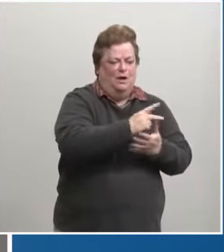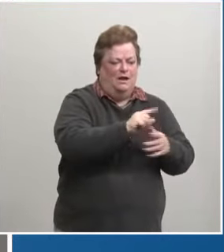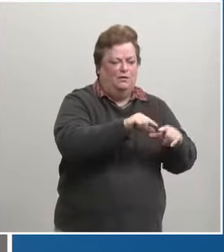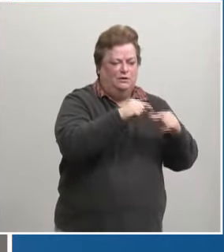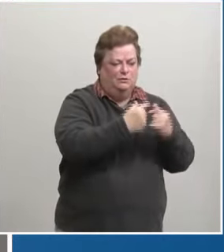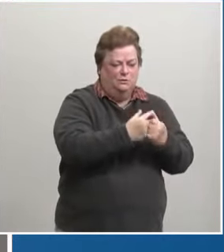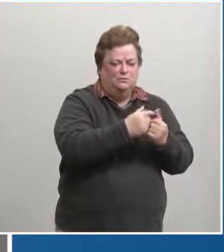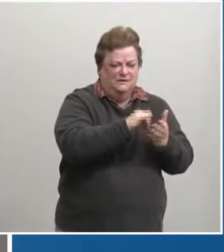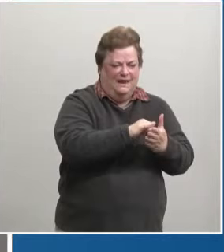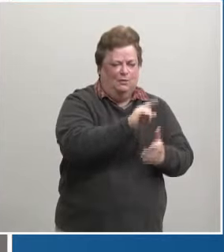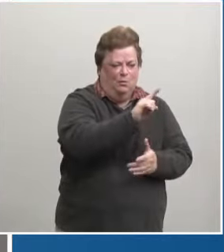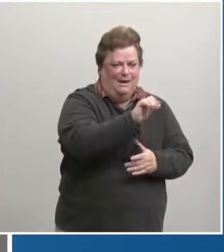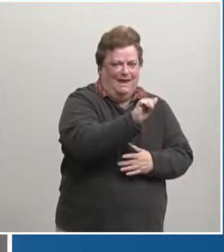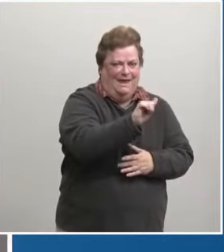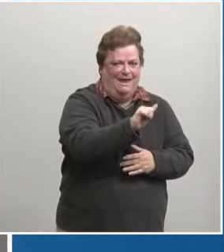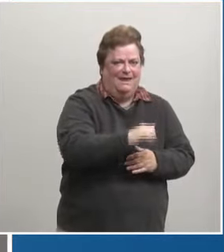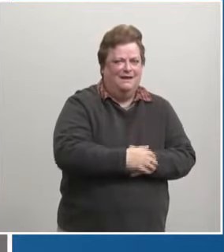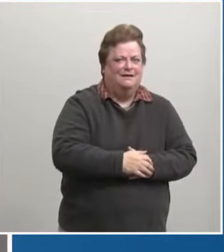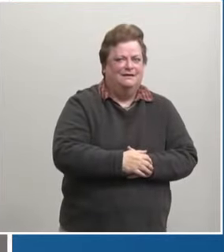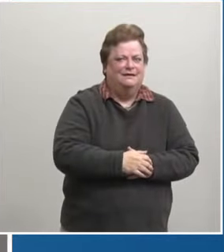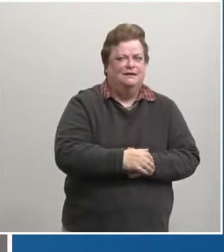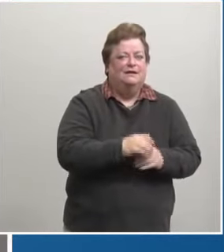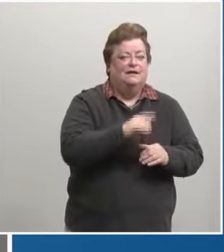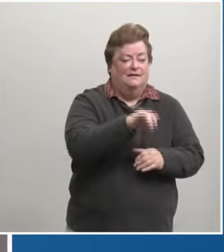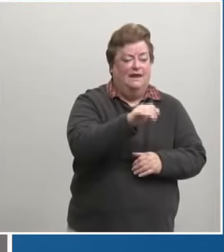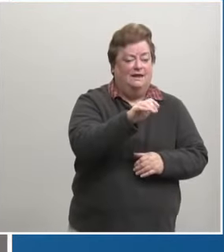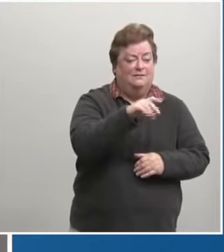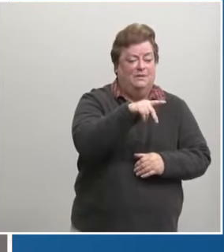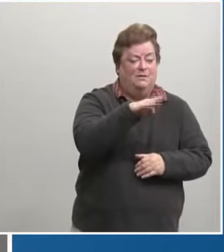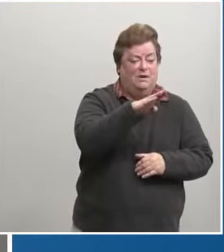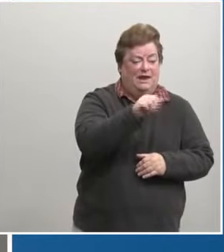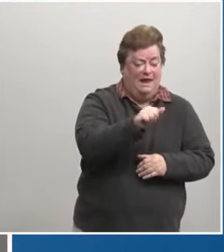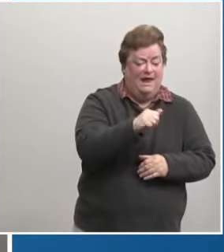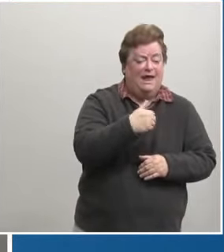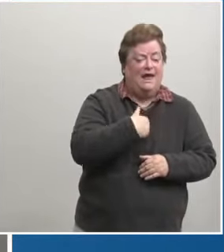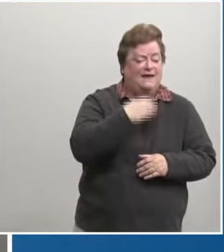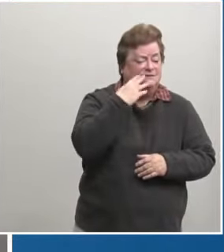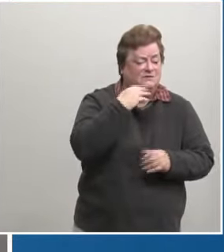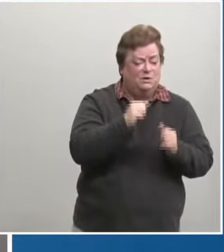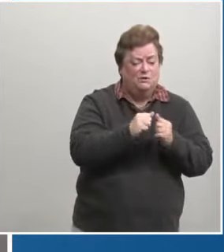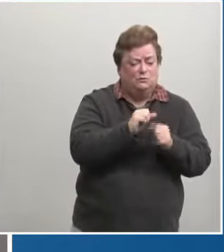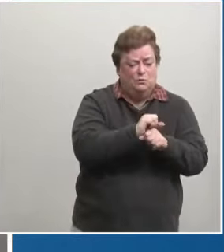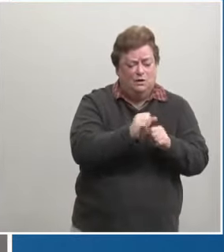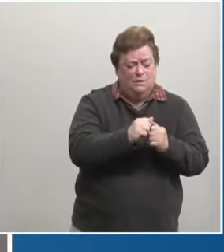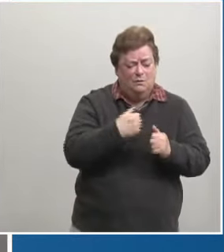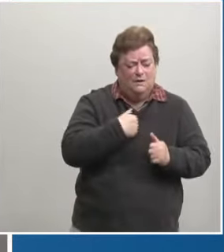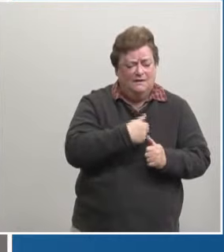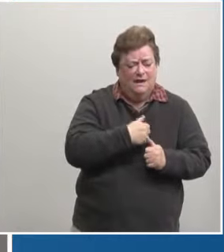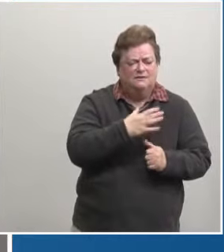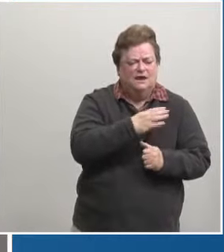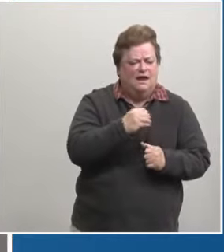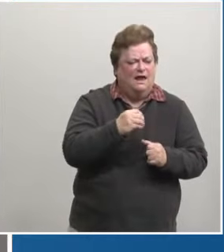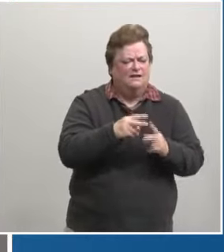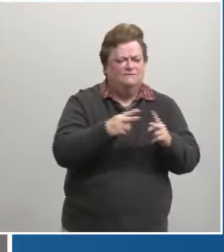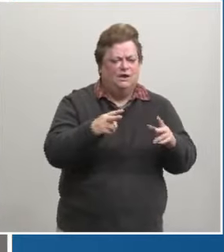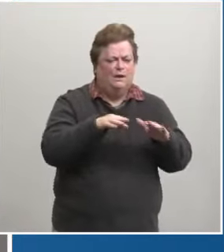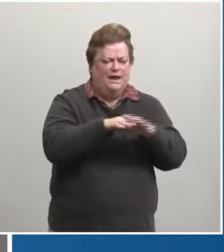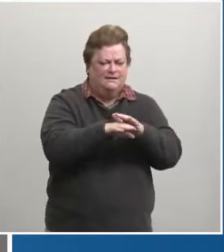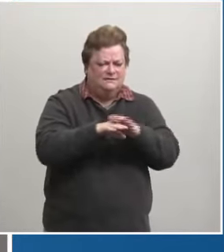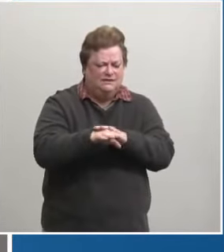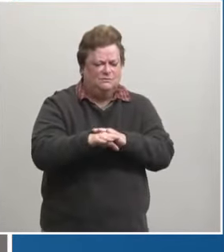is 1A. The arena has experience working with us on other events, and it is an accessible